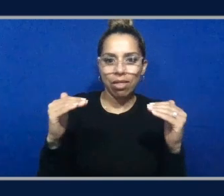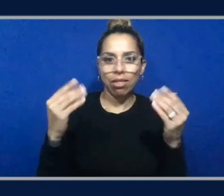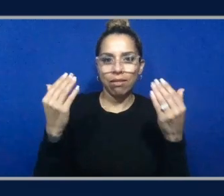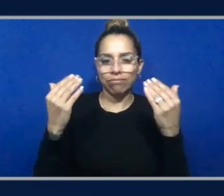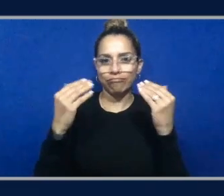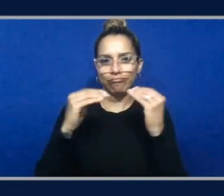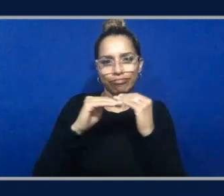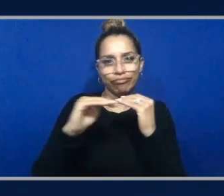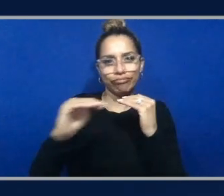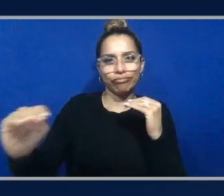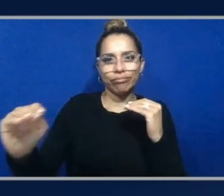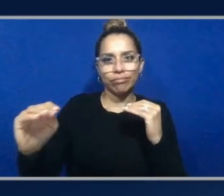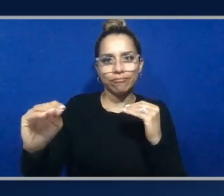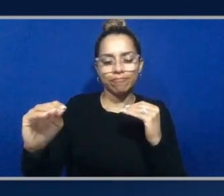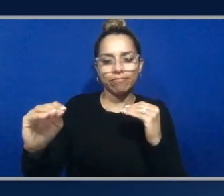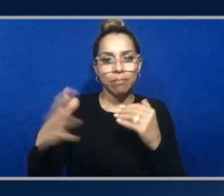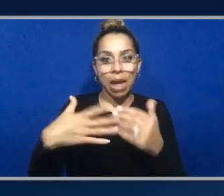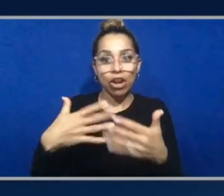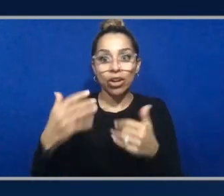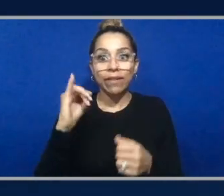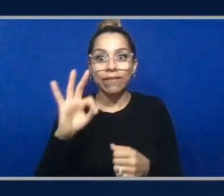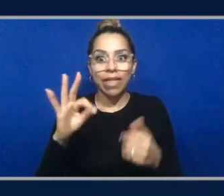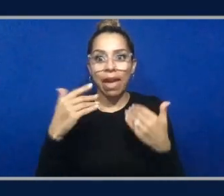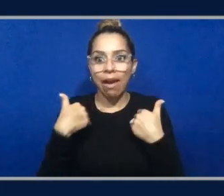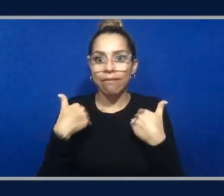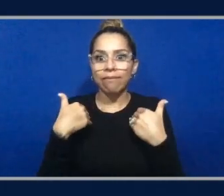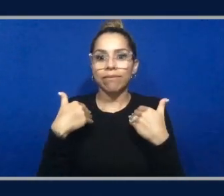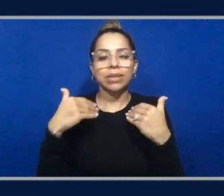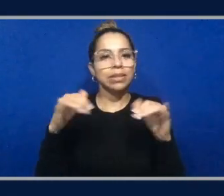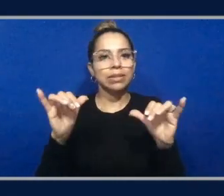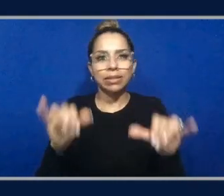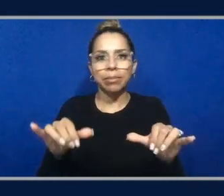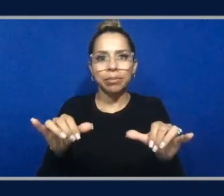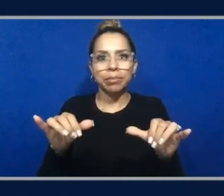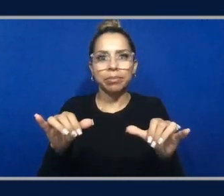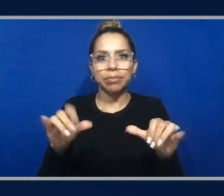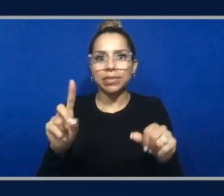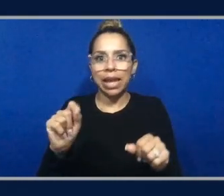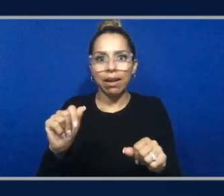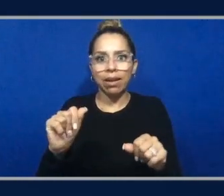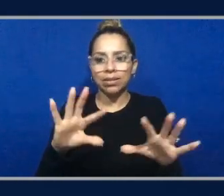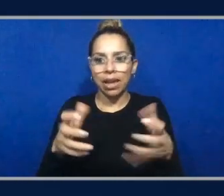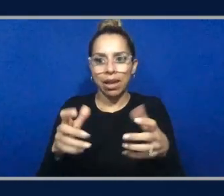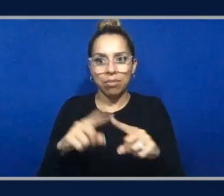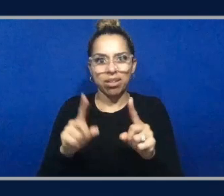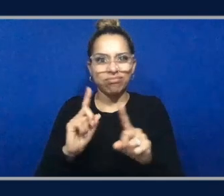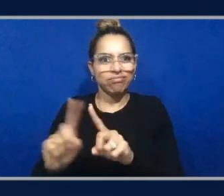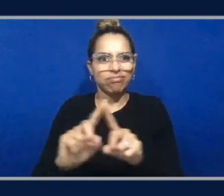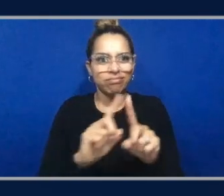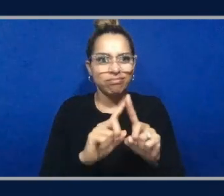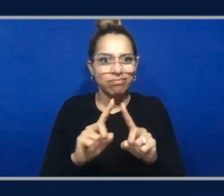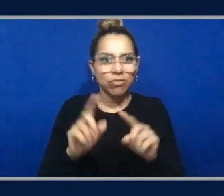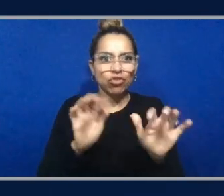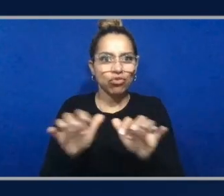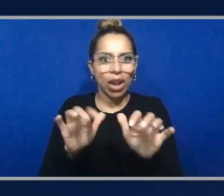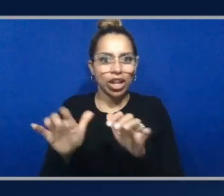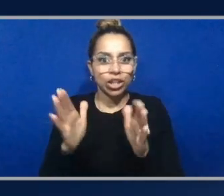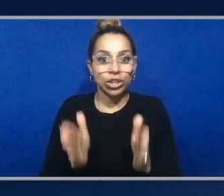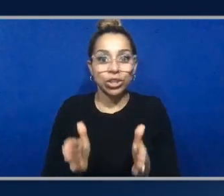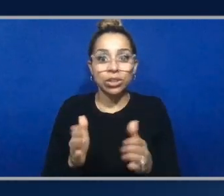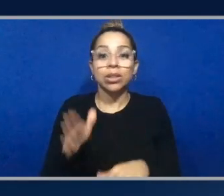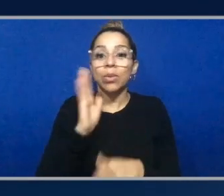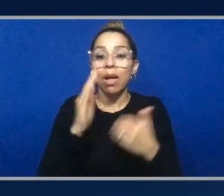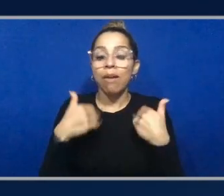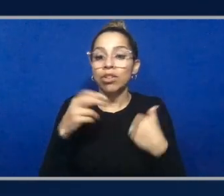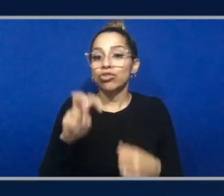data set, and also offers other rich features like time travel, schema evolution, and platform independence.